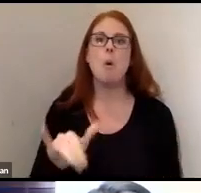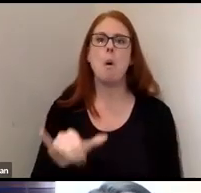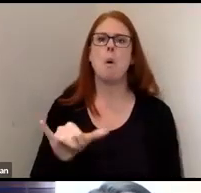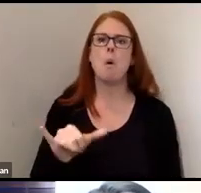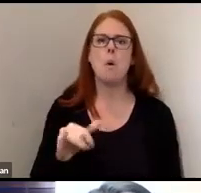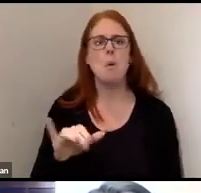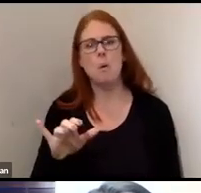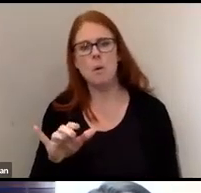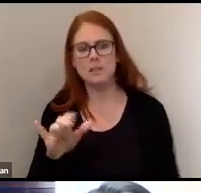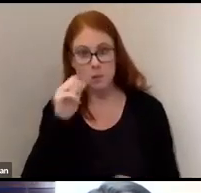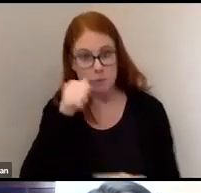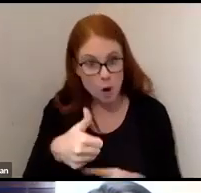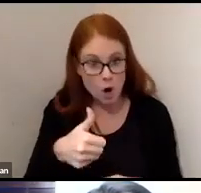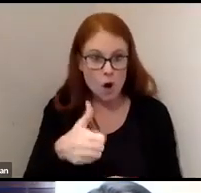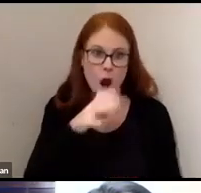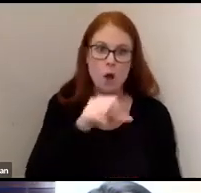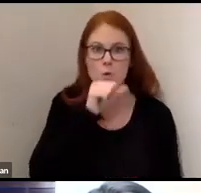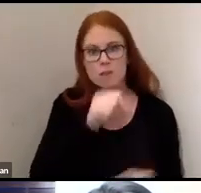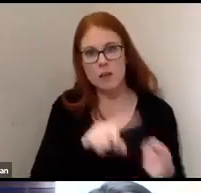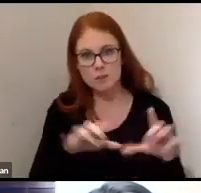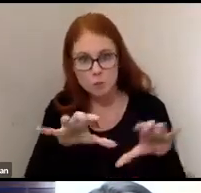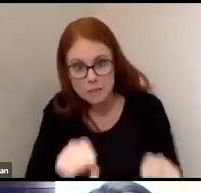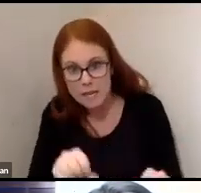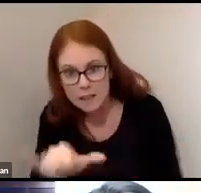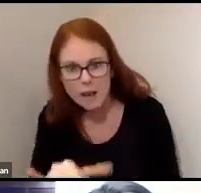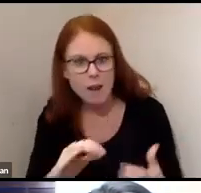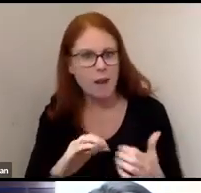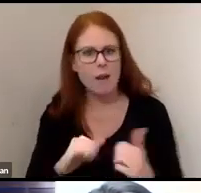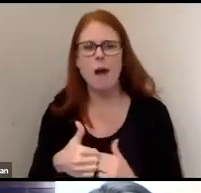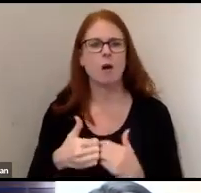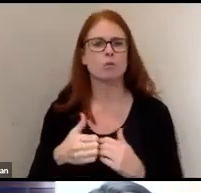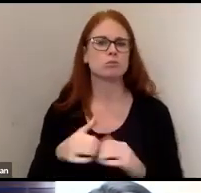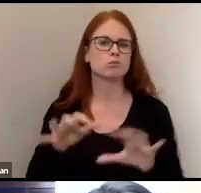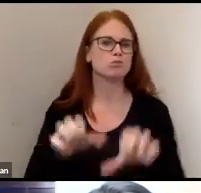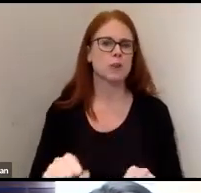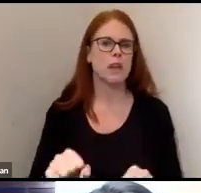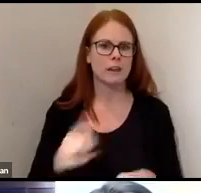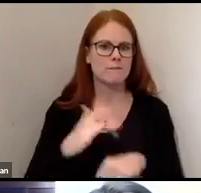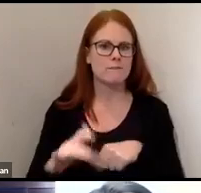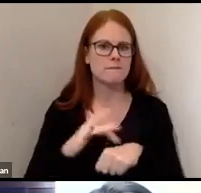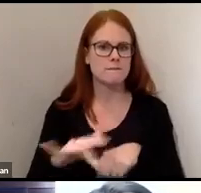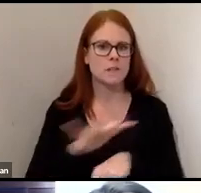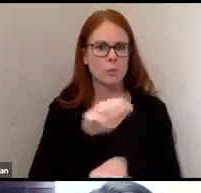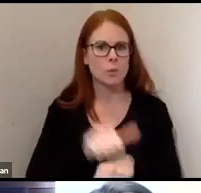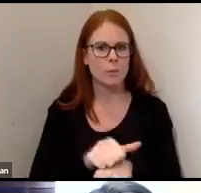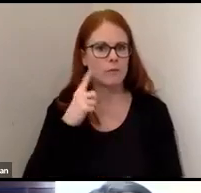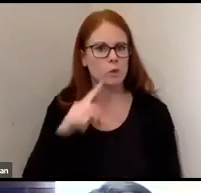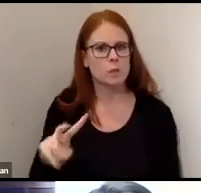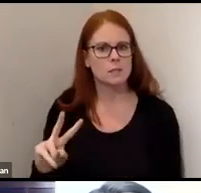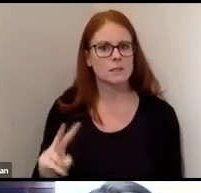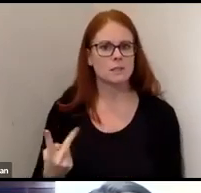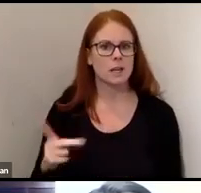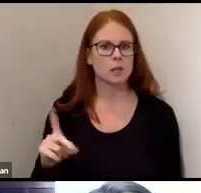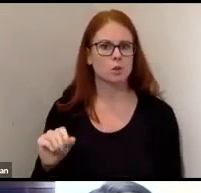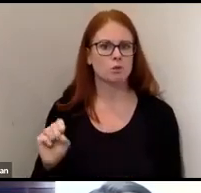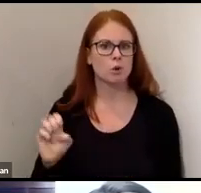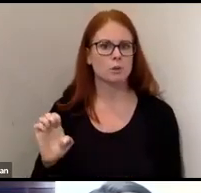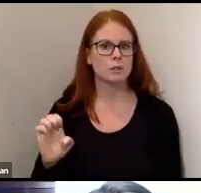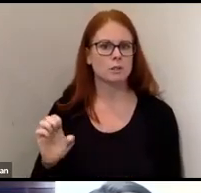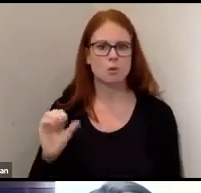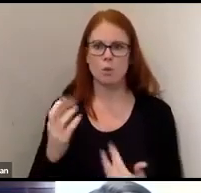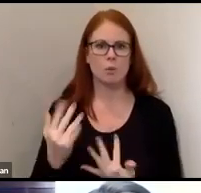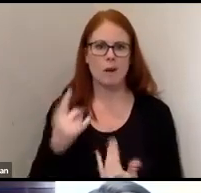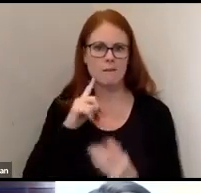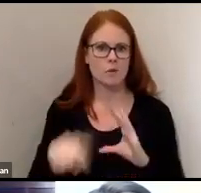know, if that's the case tomorrow, I'd love to do that. Is there any action people can take that are do their second dose, or is that their next step to wait